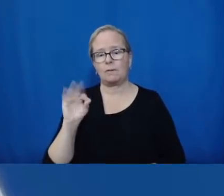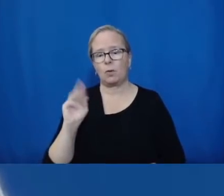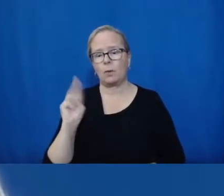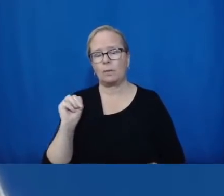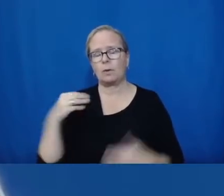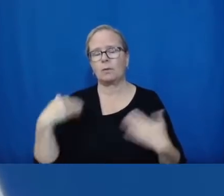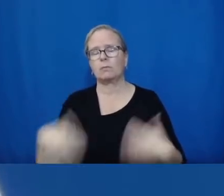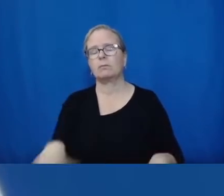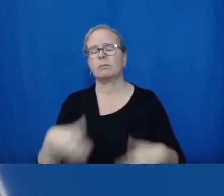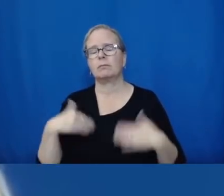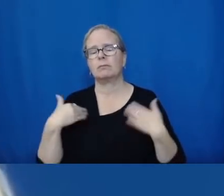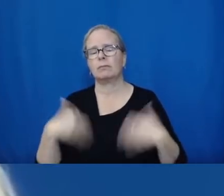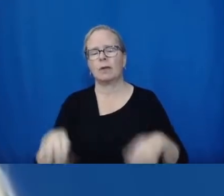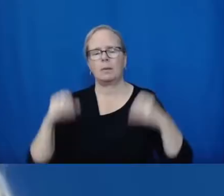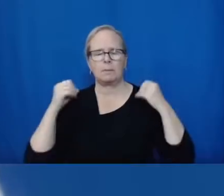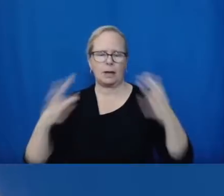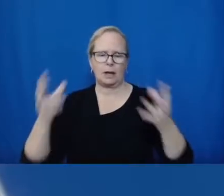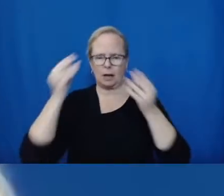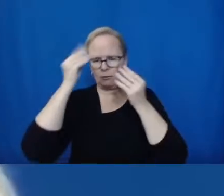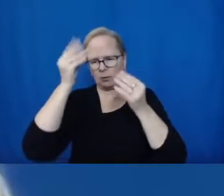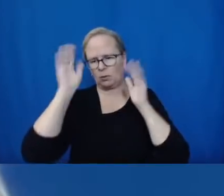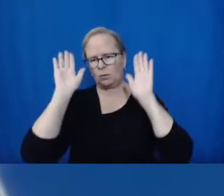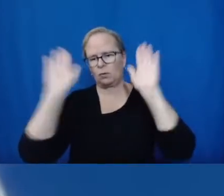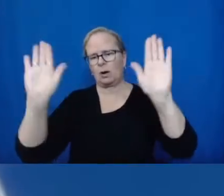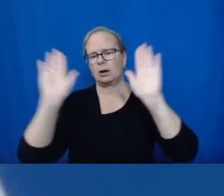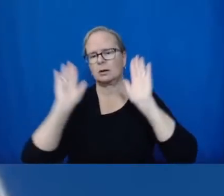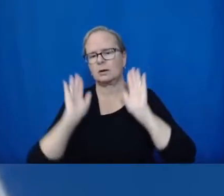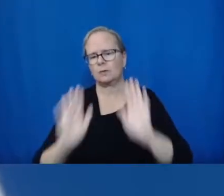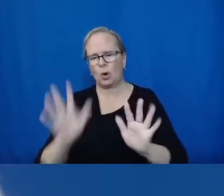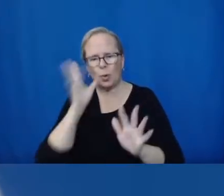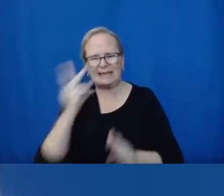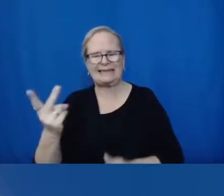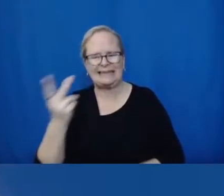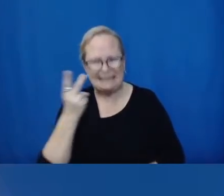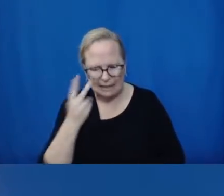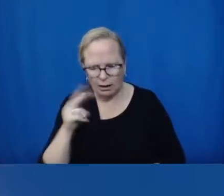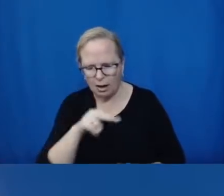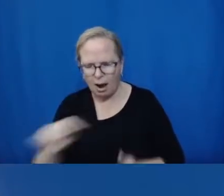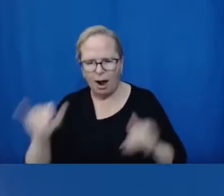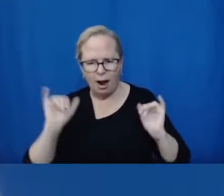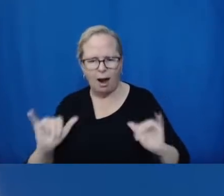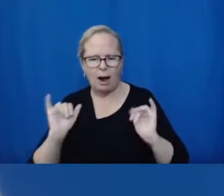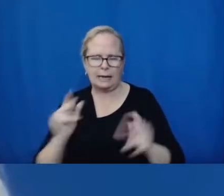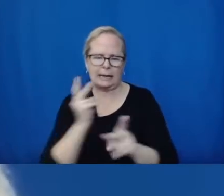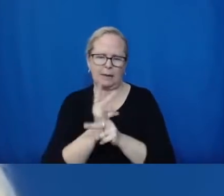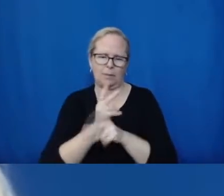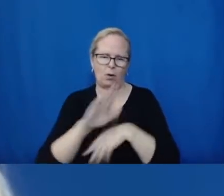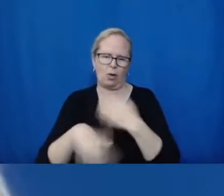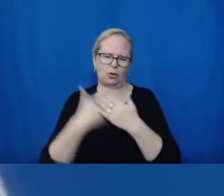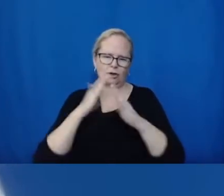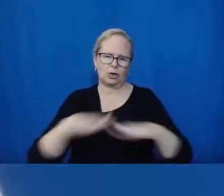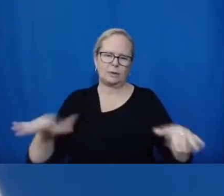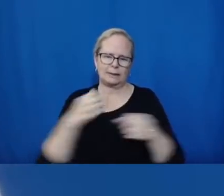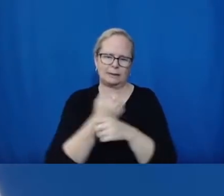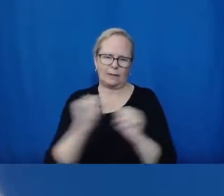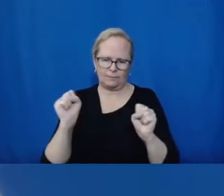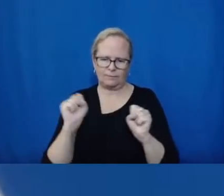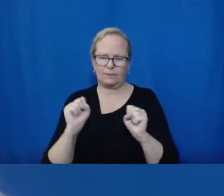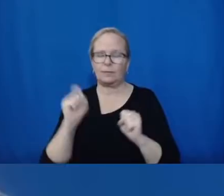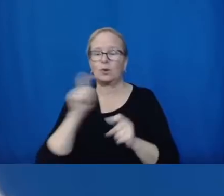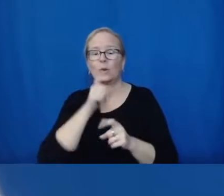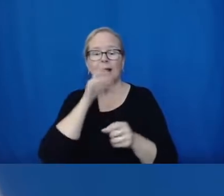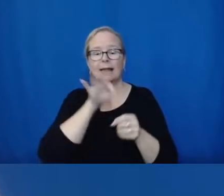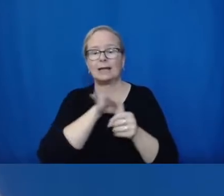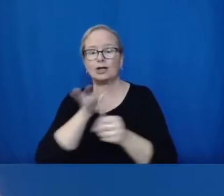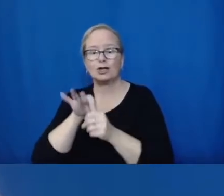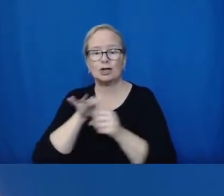really could keep our tiny humans safe. And so the candidates in your riding, you deserve to know if they